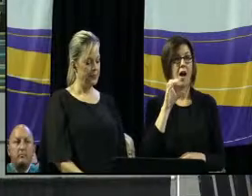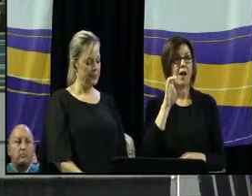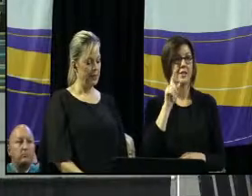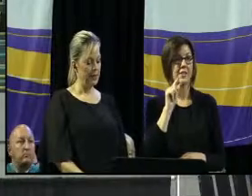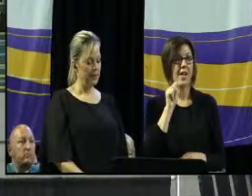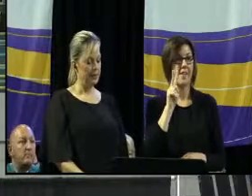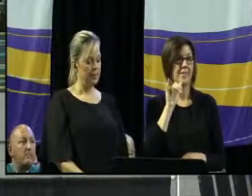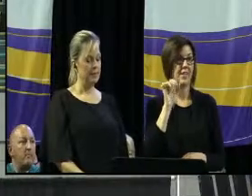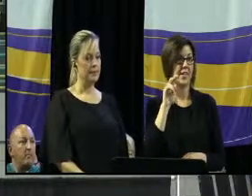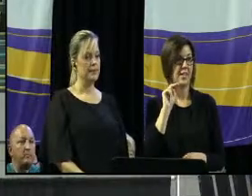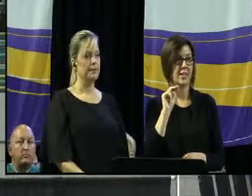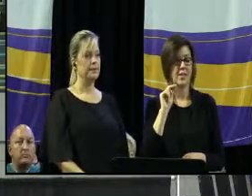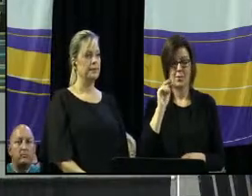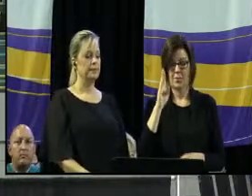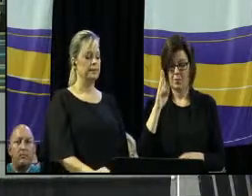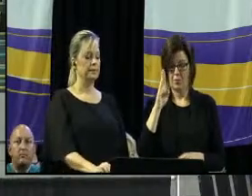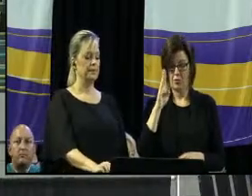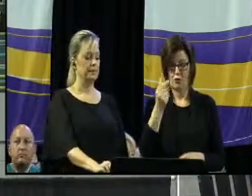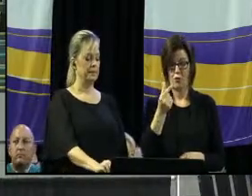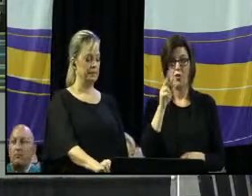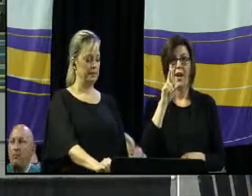Octavian Devon Grant.